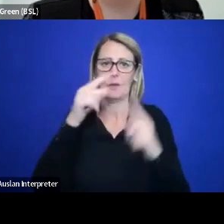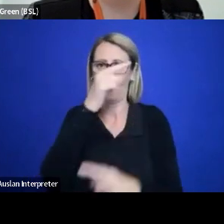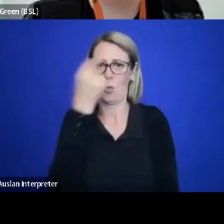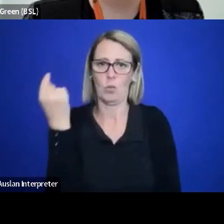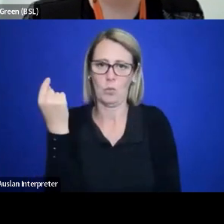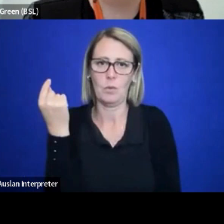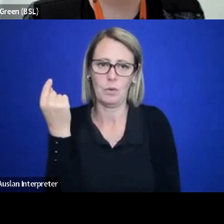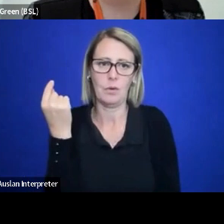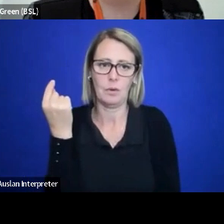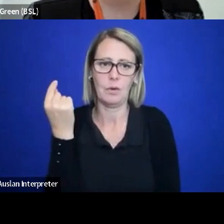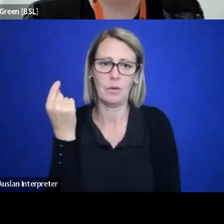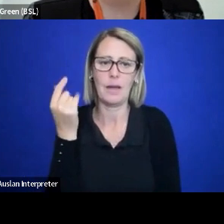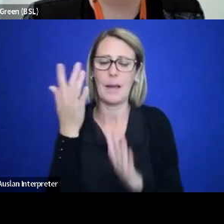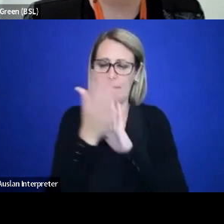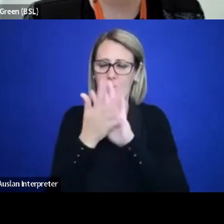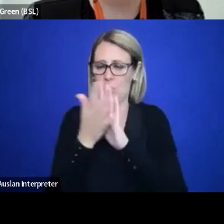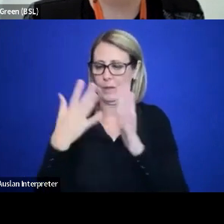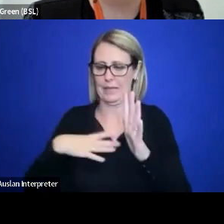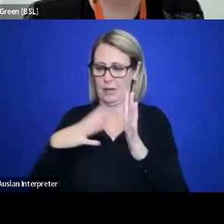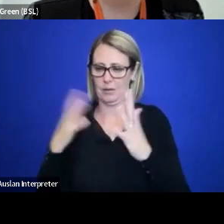that we need to find the right